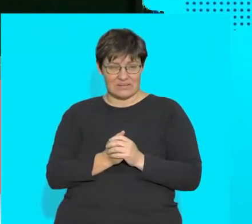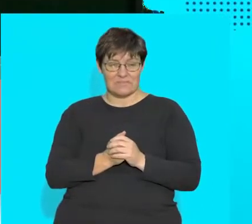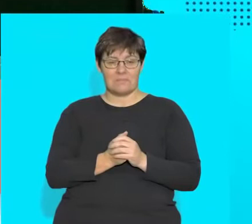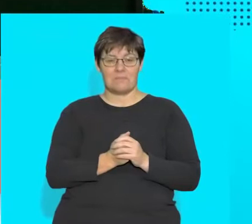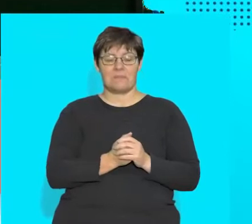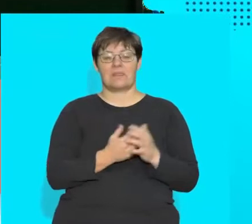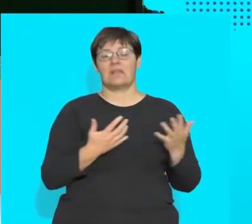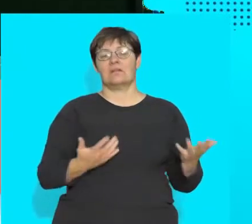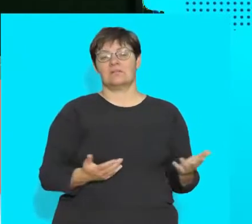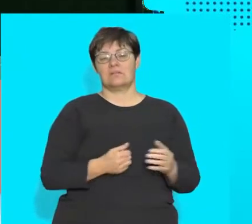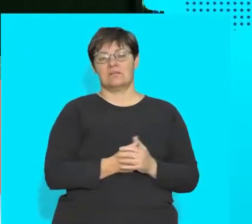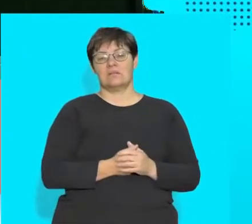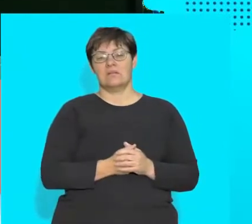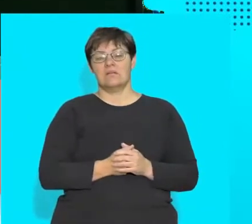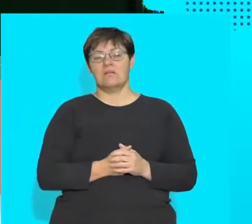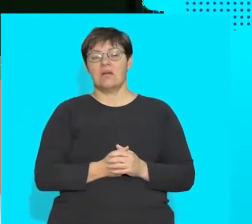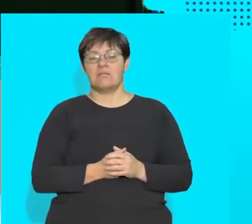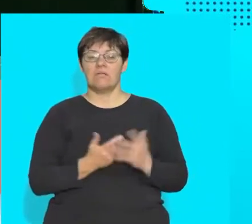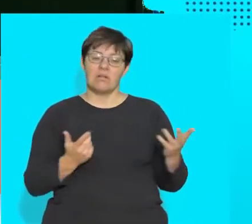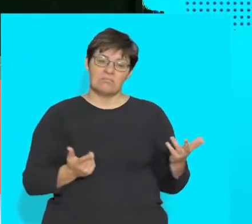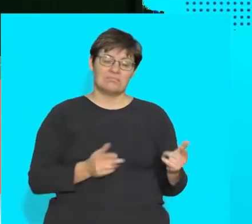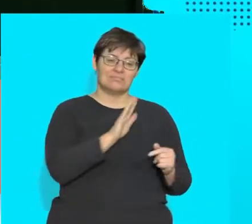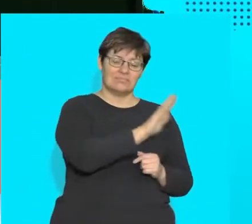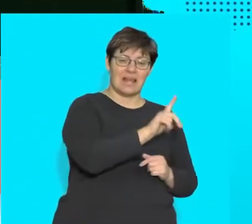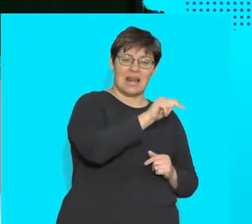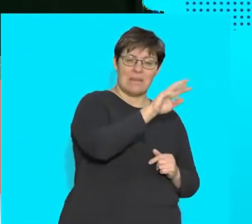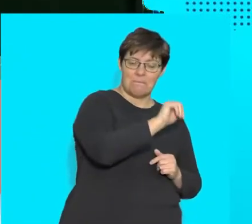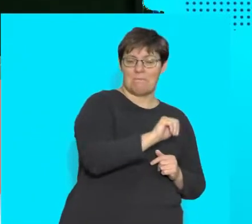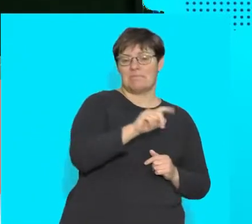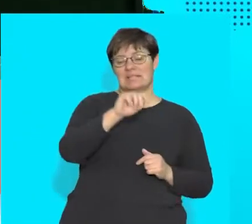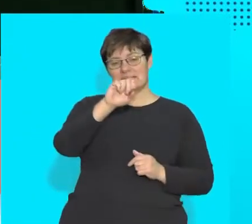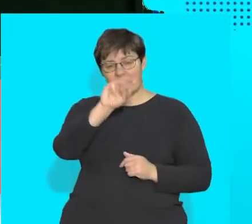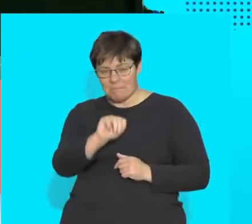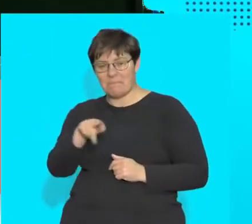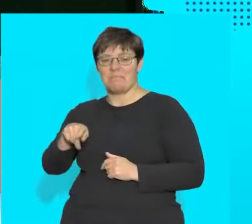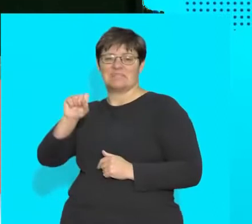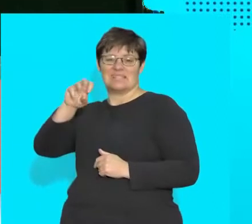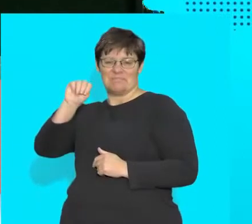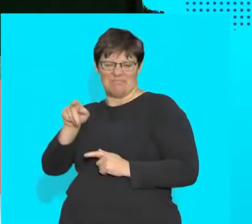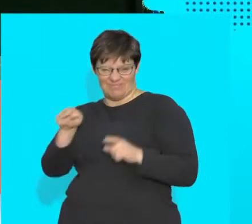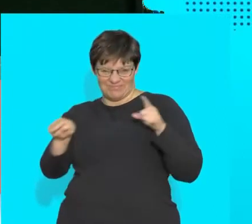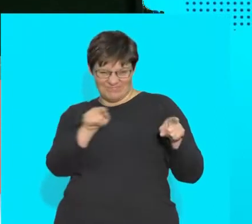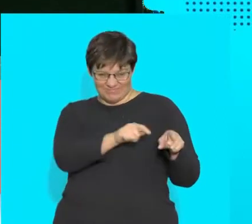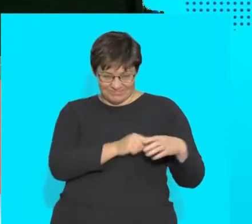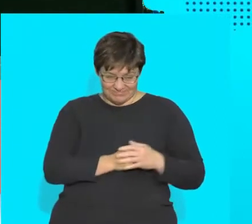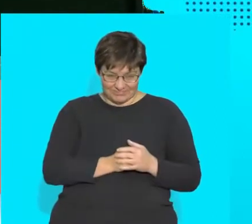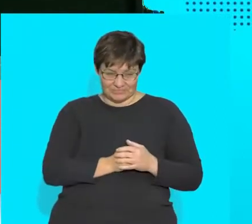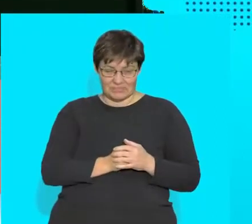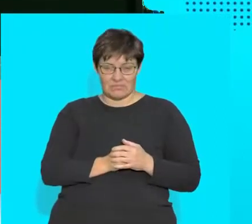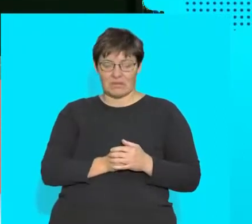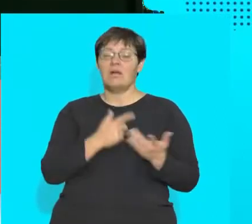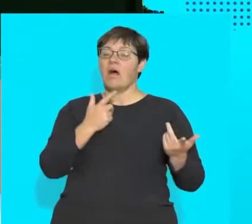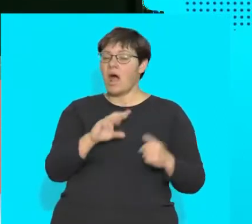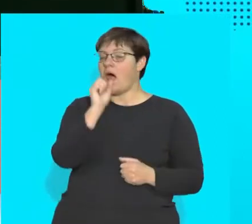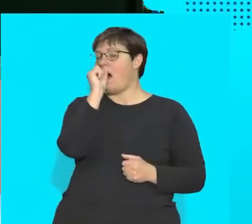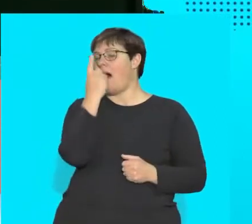electron transmitting microscope, okay, your LEM, your TEM, and your SEM. So we've got, with this whole thing, we now have a